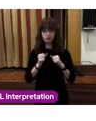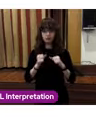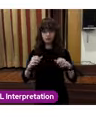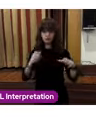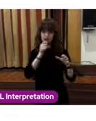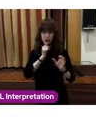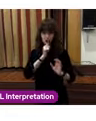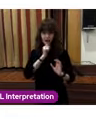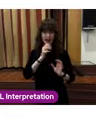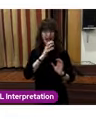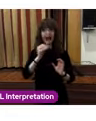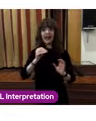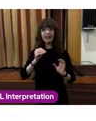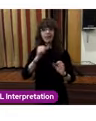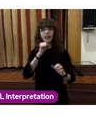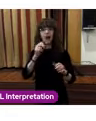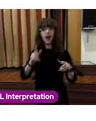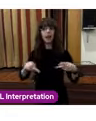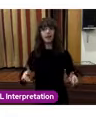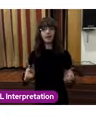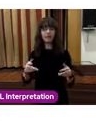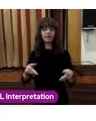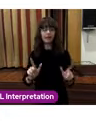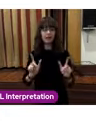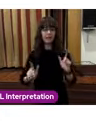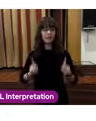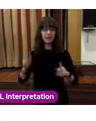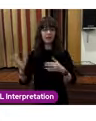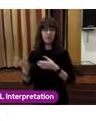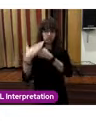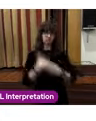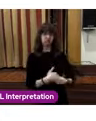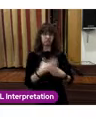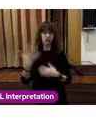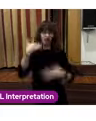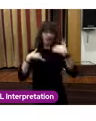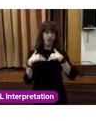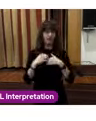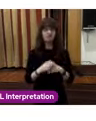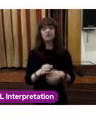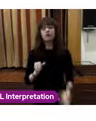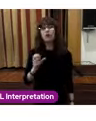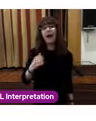to toe. And so I would say, so far,